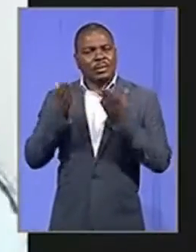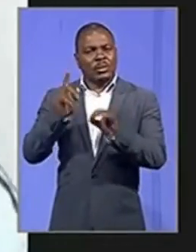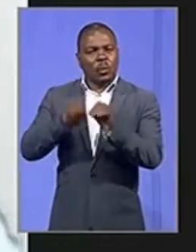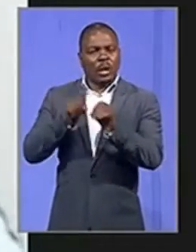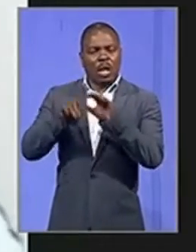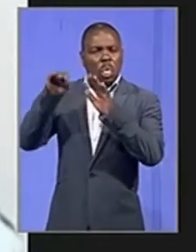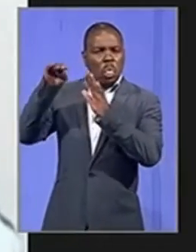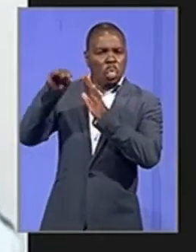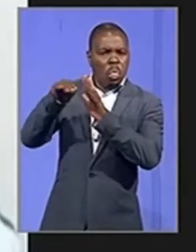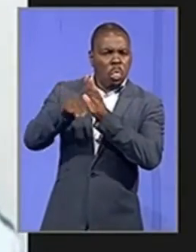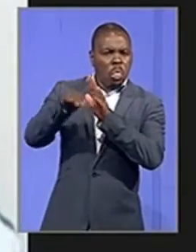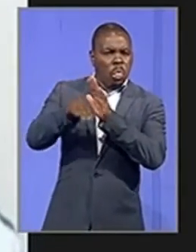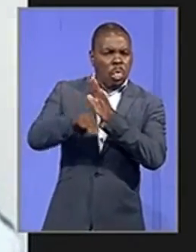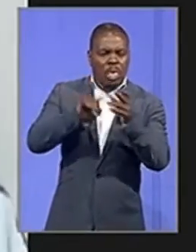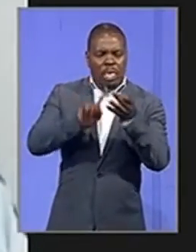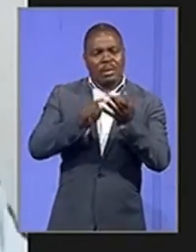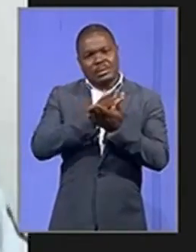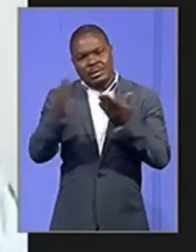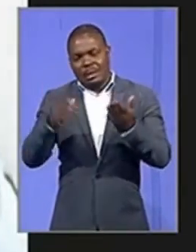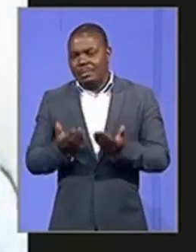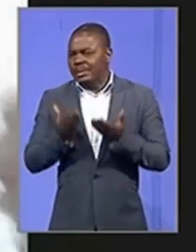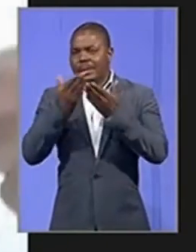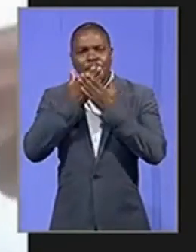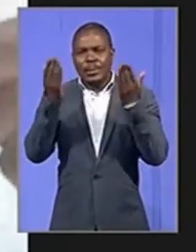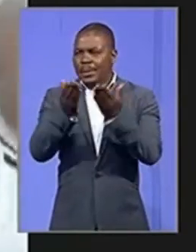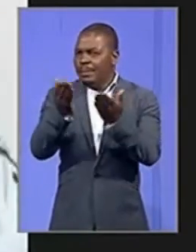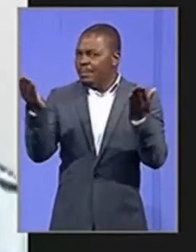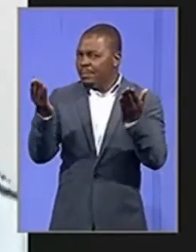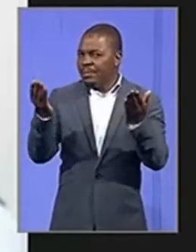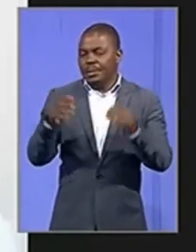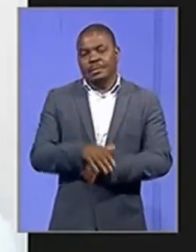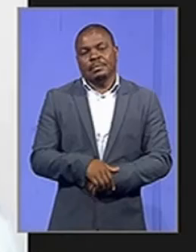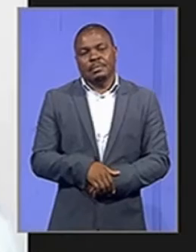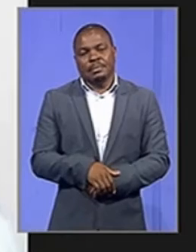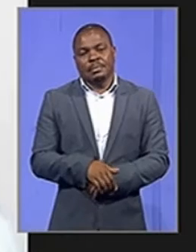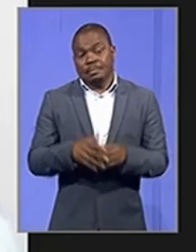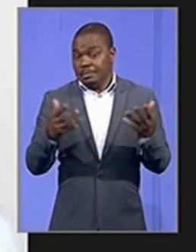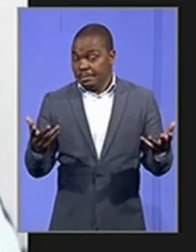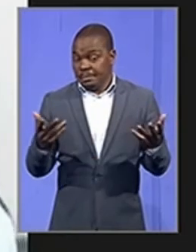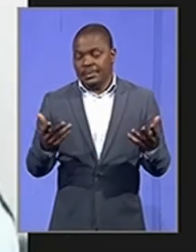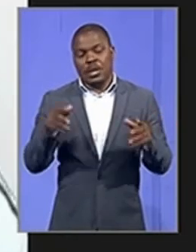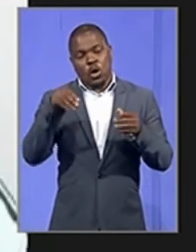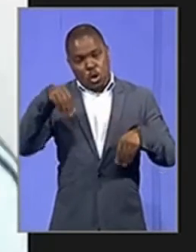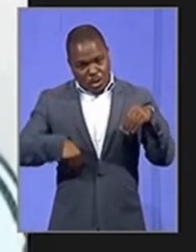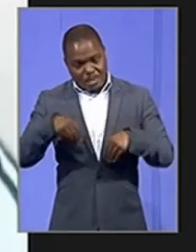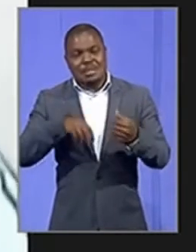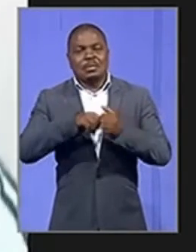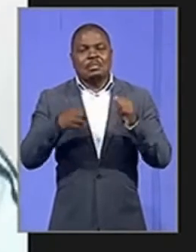other instances, lack of service delivery, and then, of course, issues of corruption